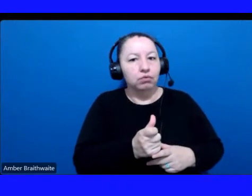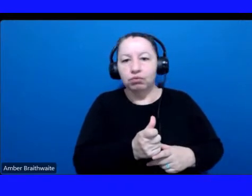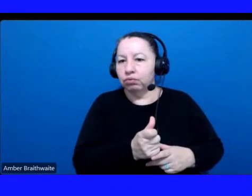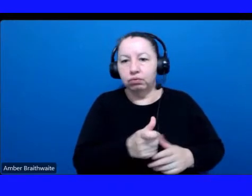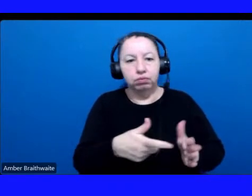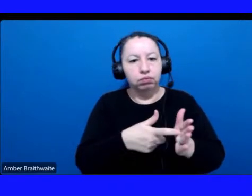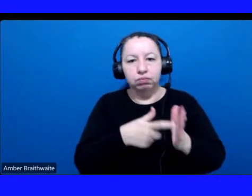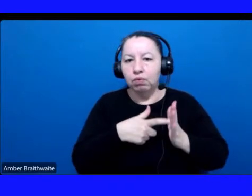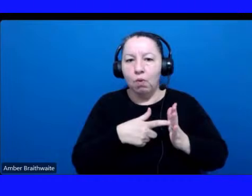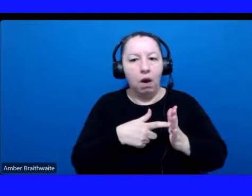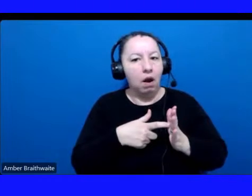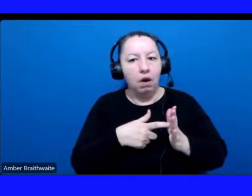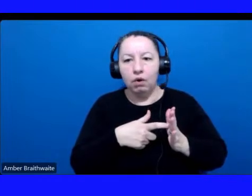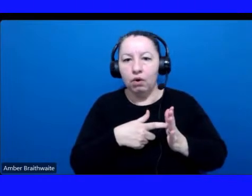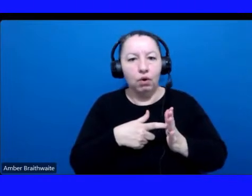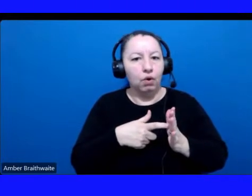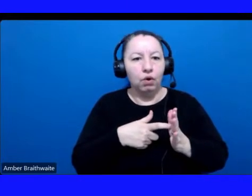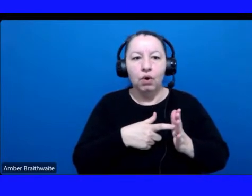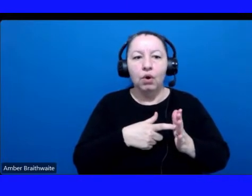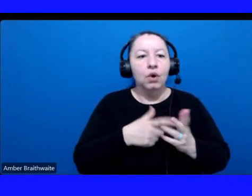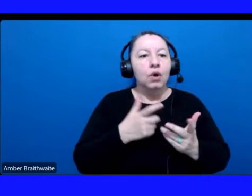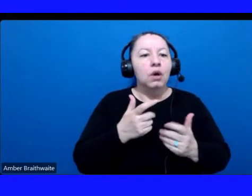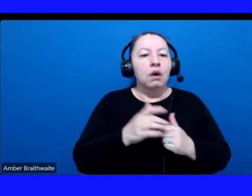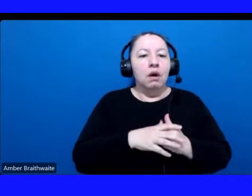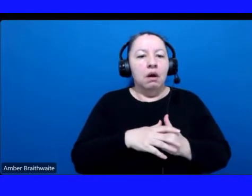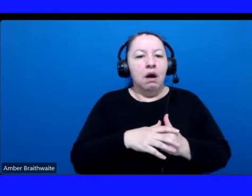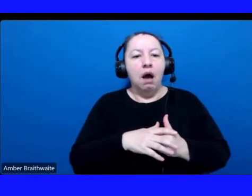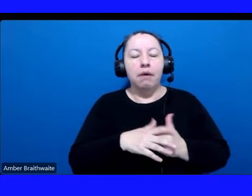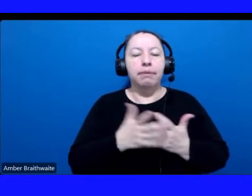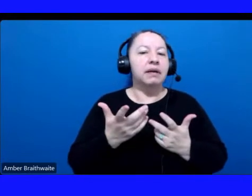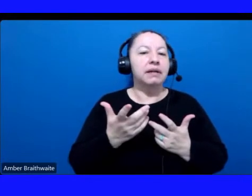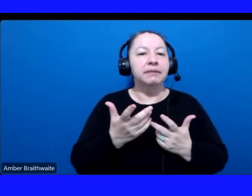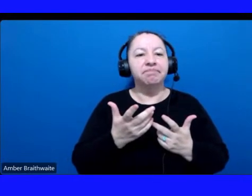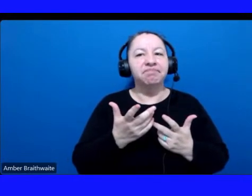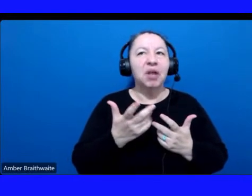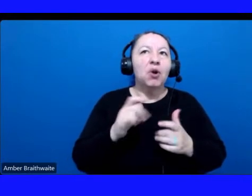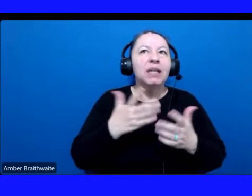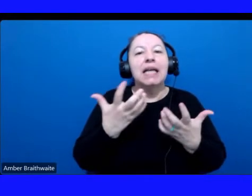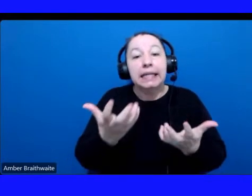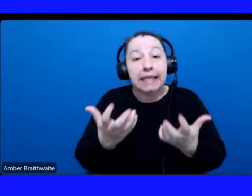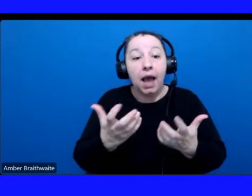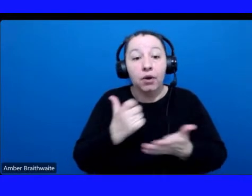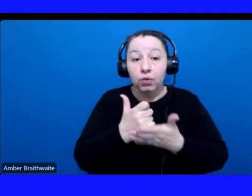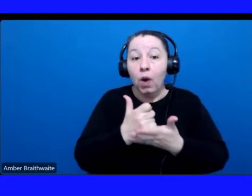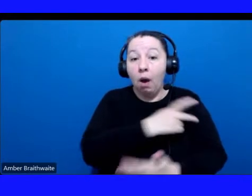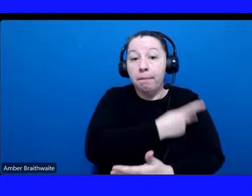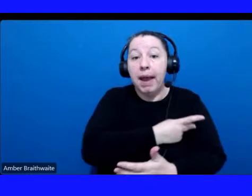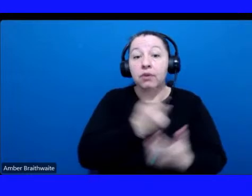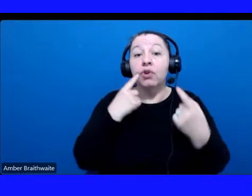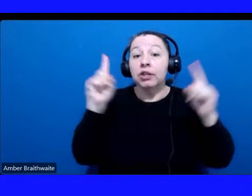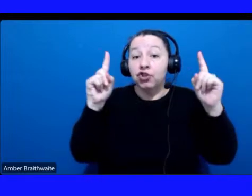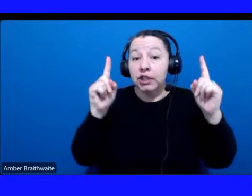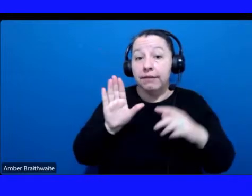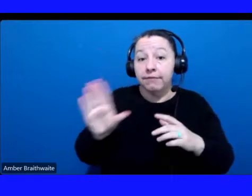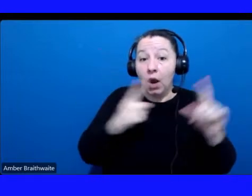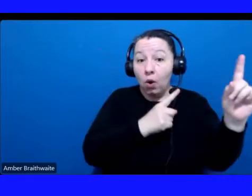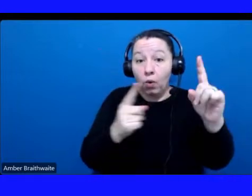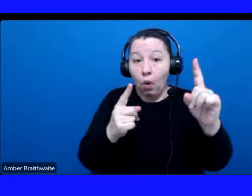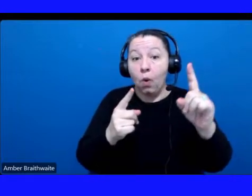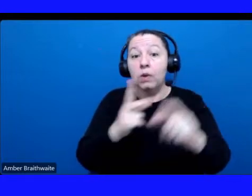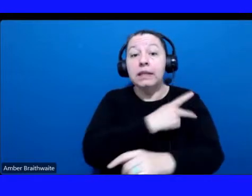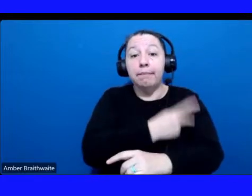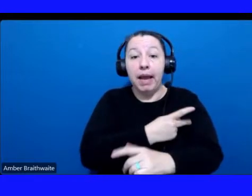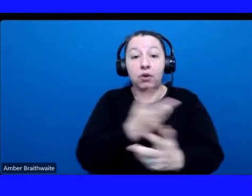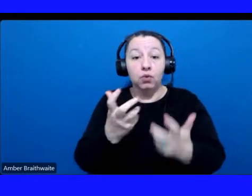on staff in order to help support case managers and clients in the event that they're in the middle of crisis. And all case managers